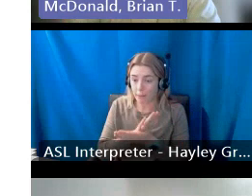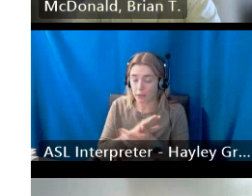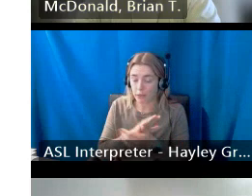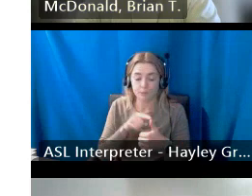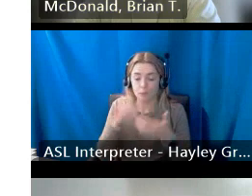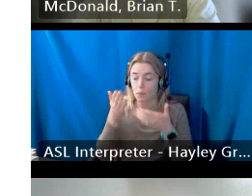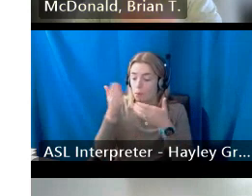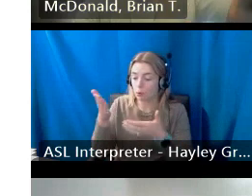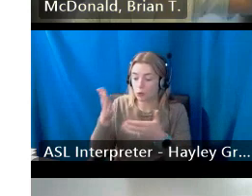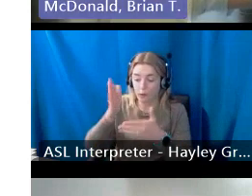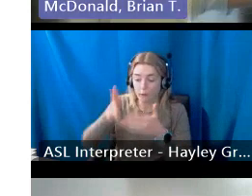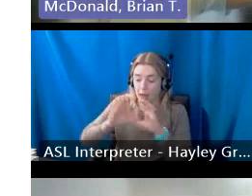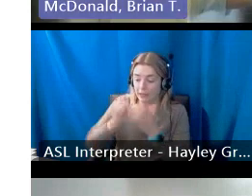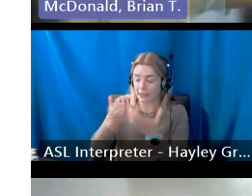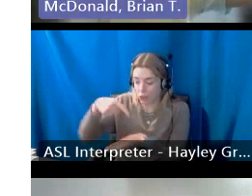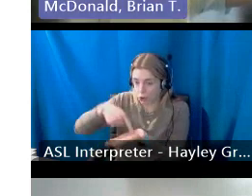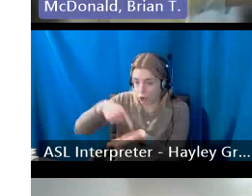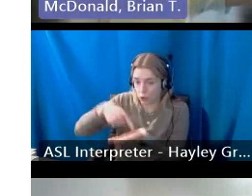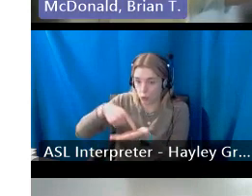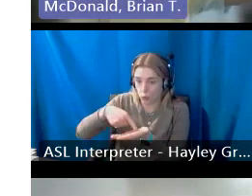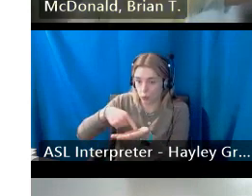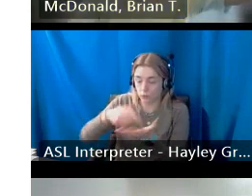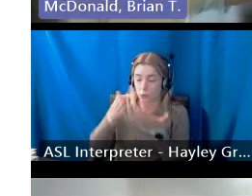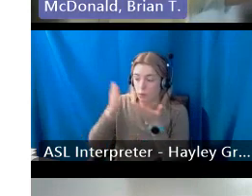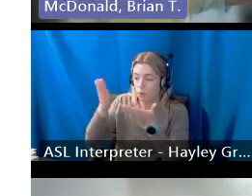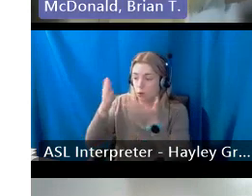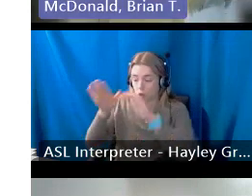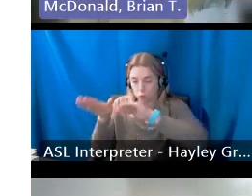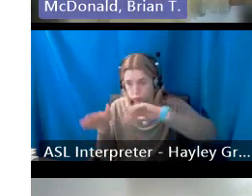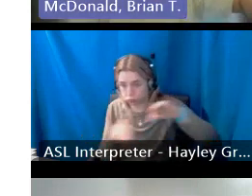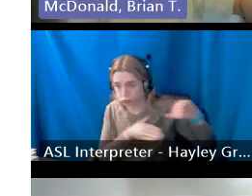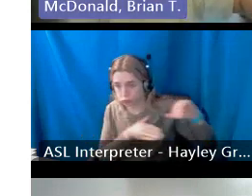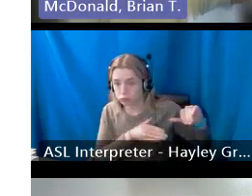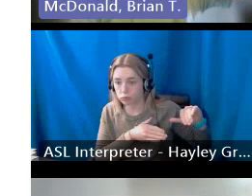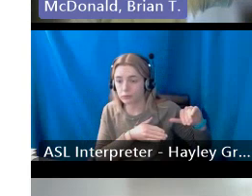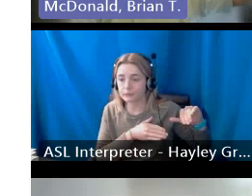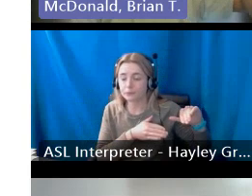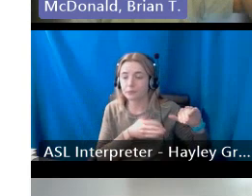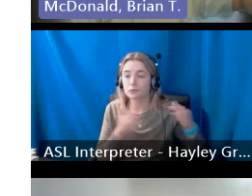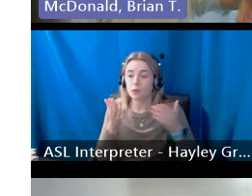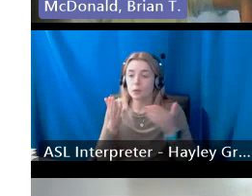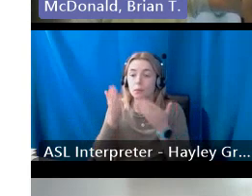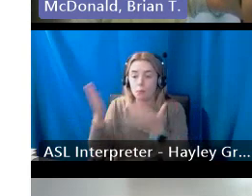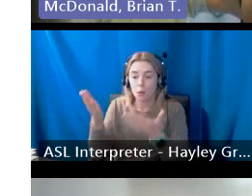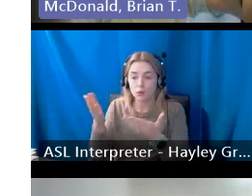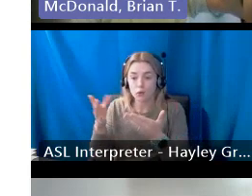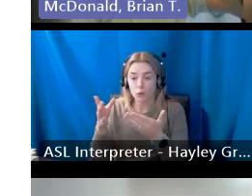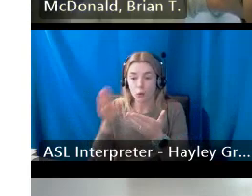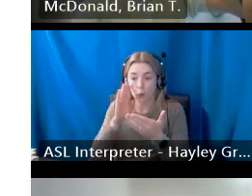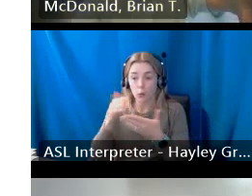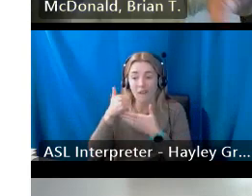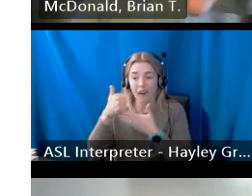proposal. We're going to put that aside. Okay. Your proposal is going to guide this